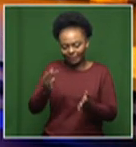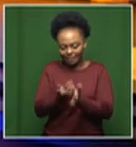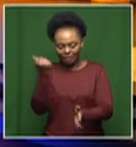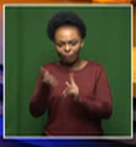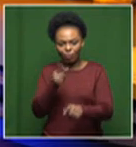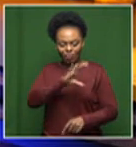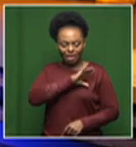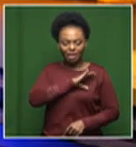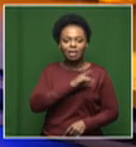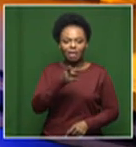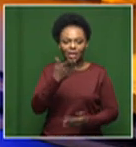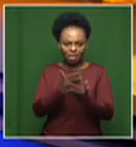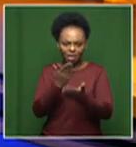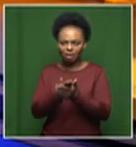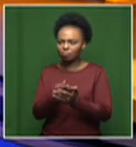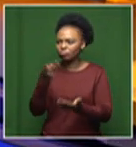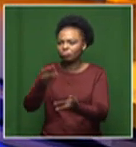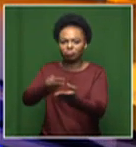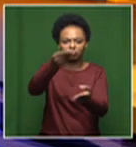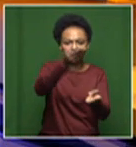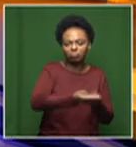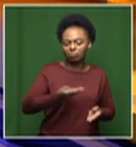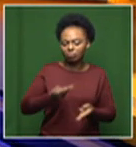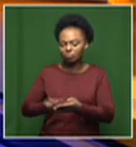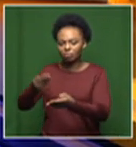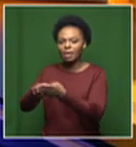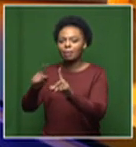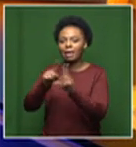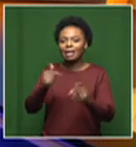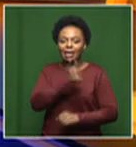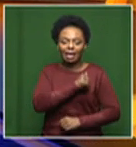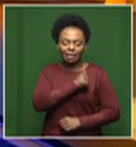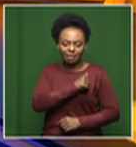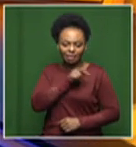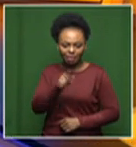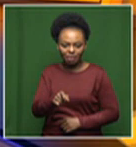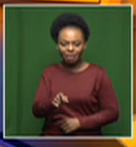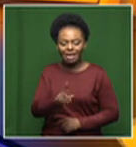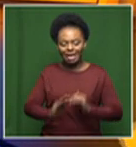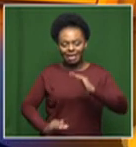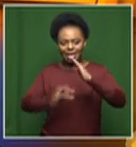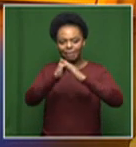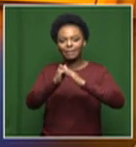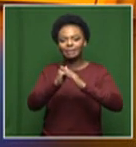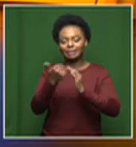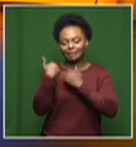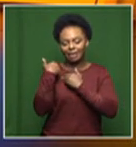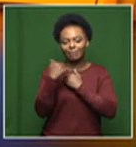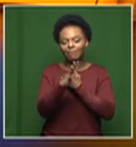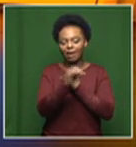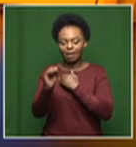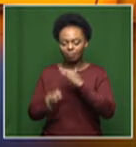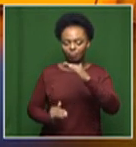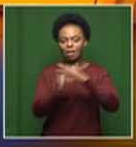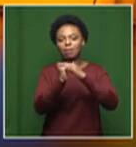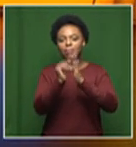consumer, yes, that criminal can run around and go tap. But luckily, the limit has been set. So that